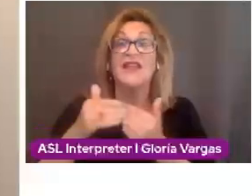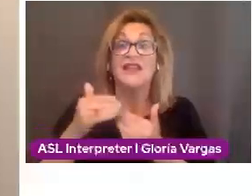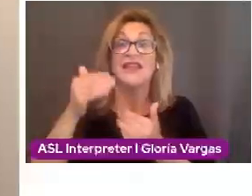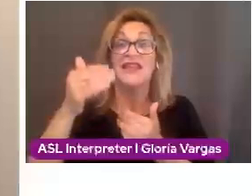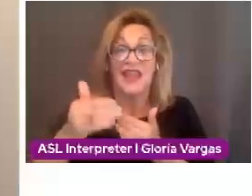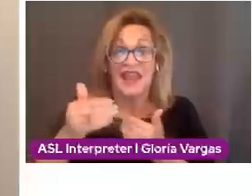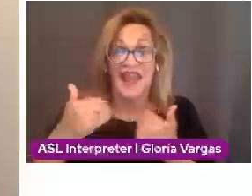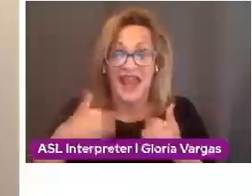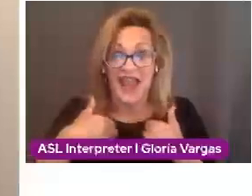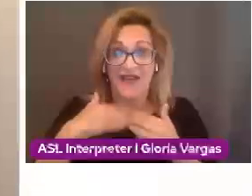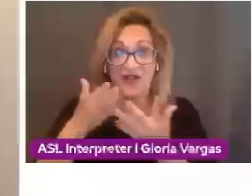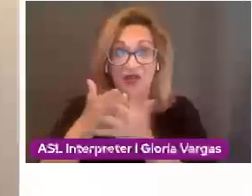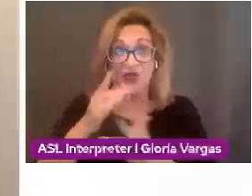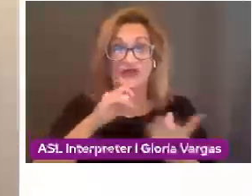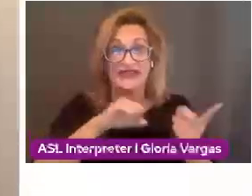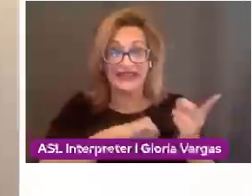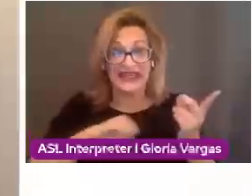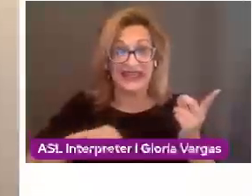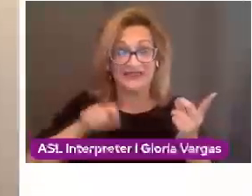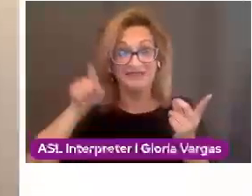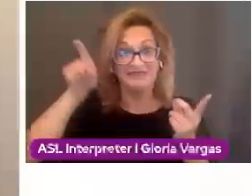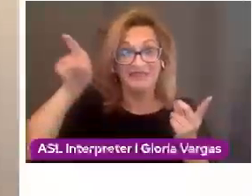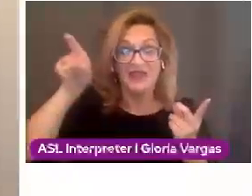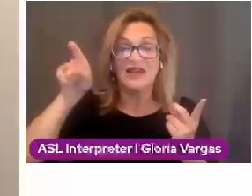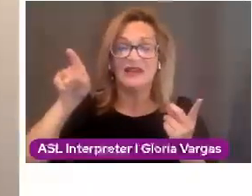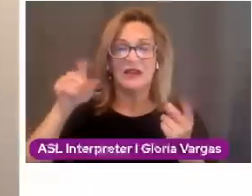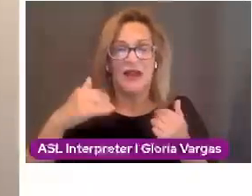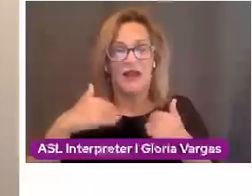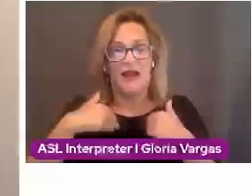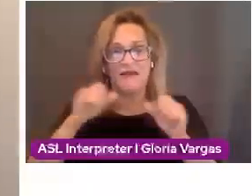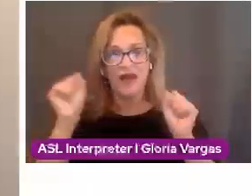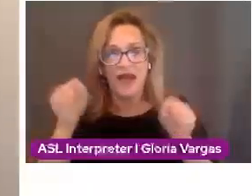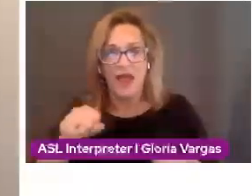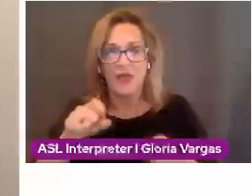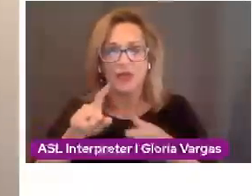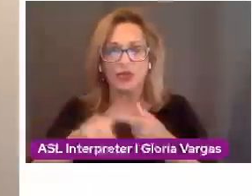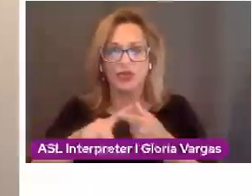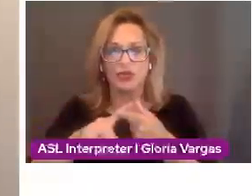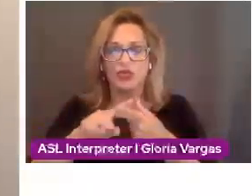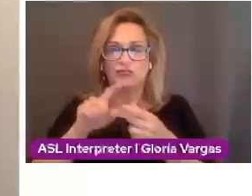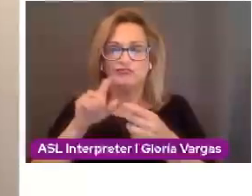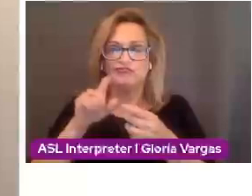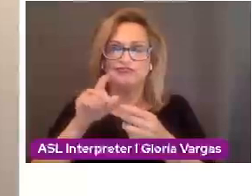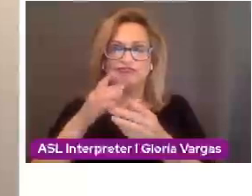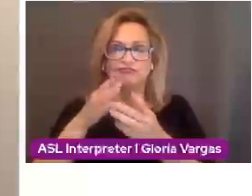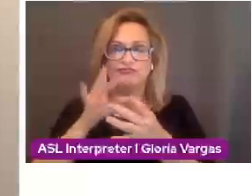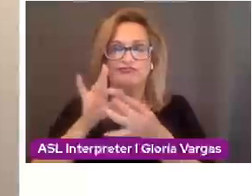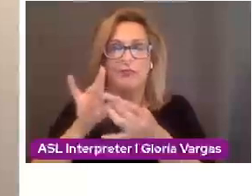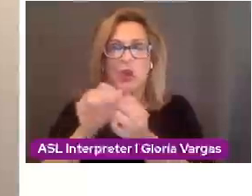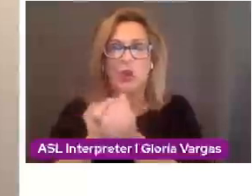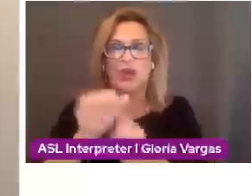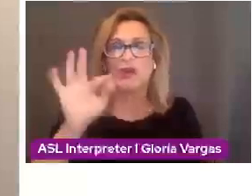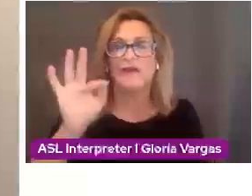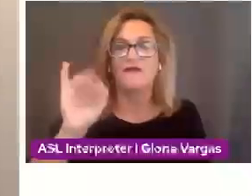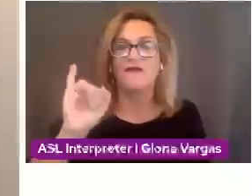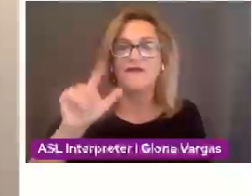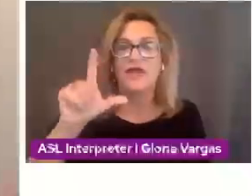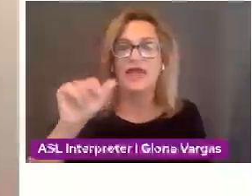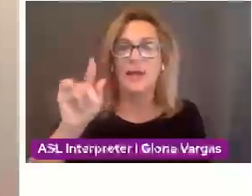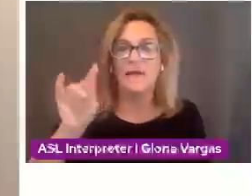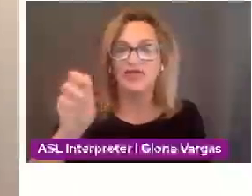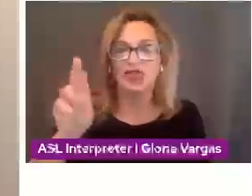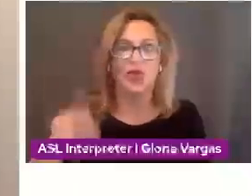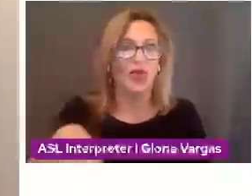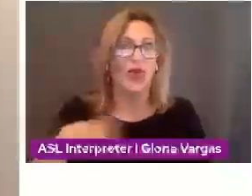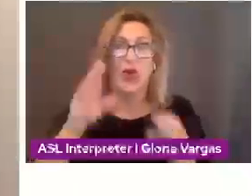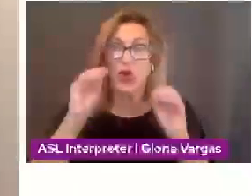there is no changing anything. There is no changing Roe. There is no Green New Deal. There is no